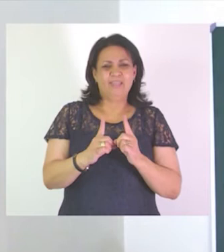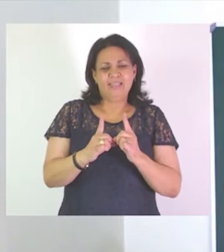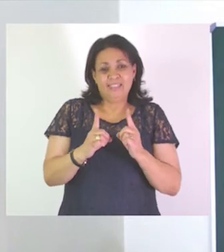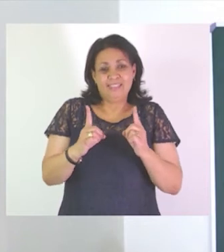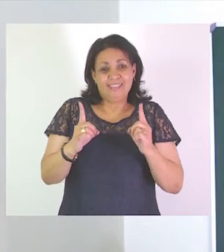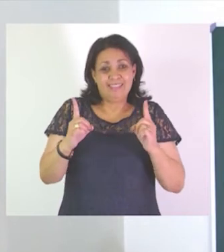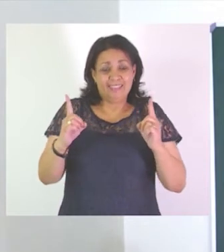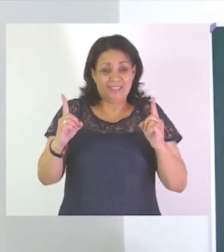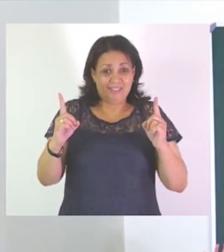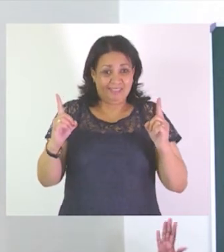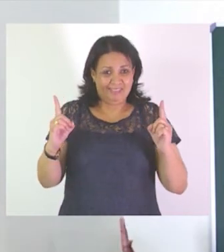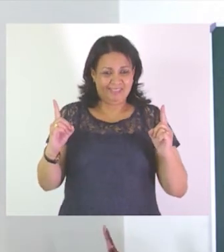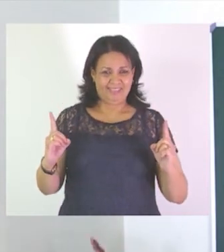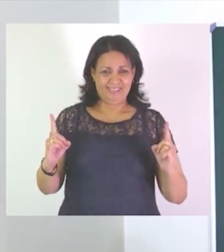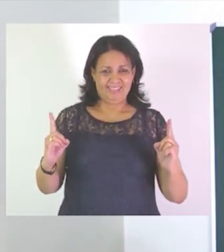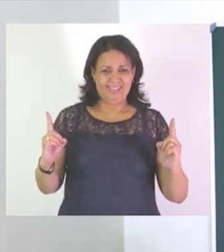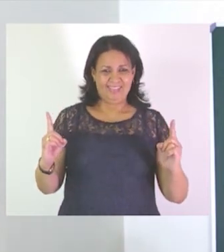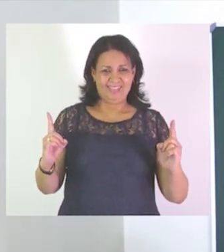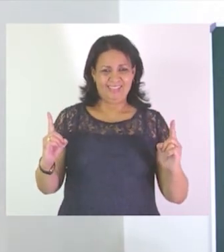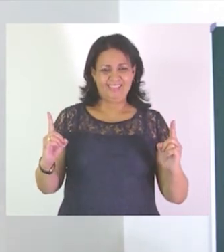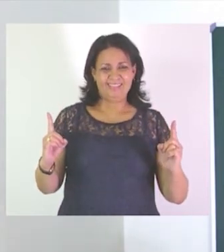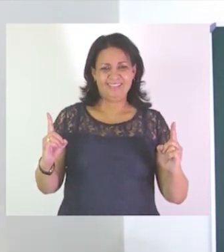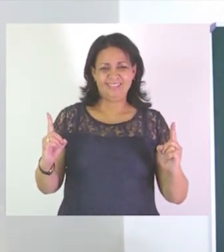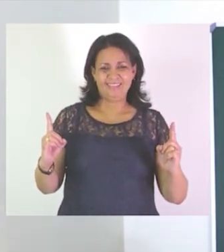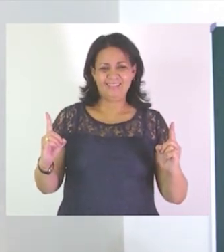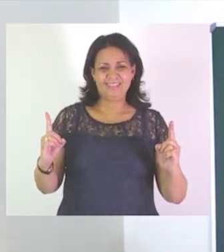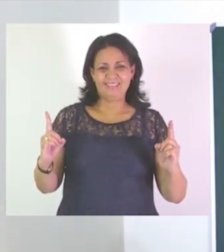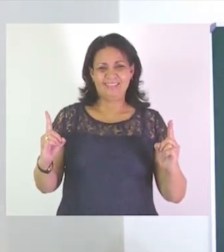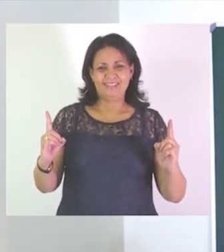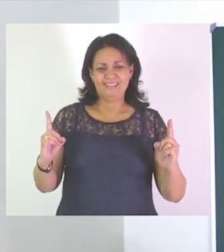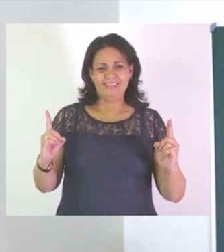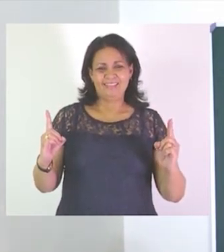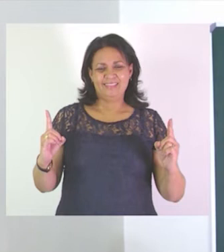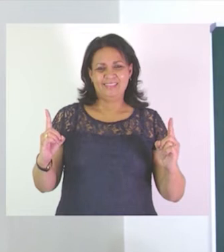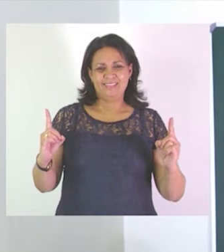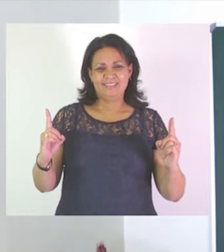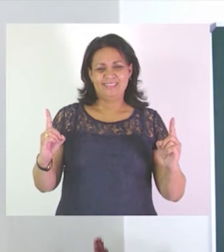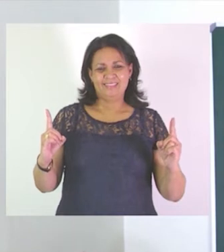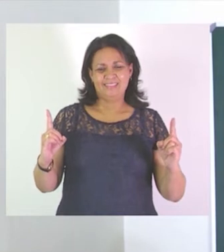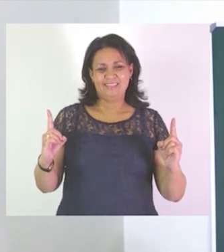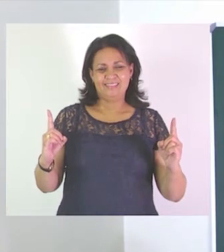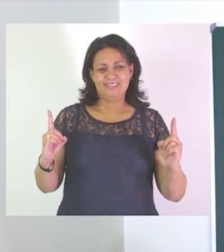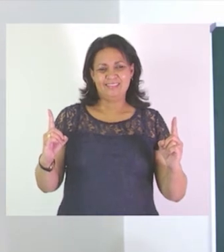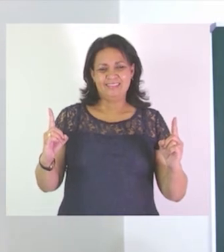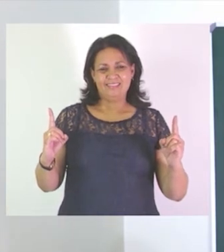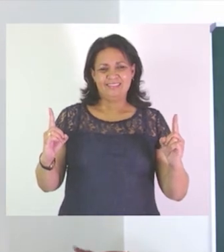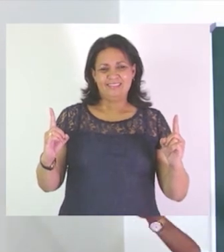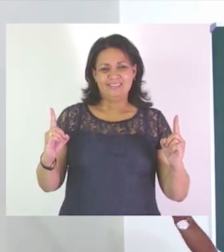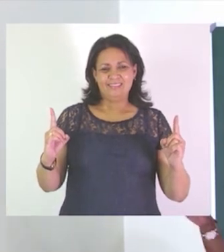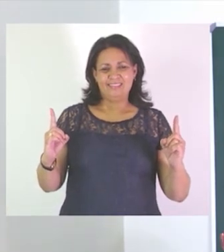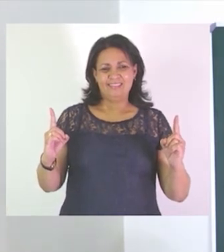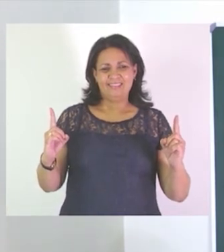social distancing, I want you to space your hands out and make sure you're not able to touch the next person. So you do it on your